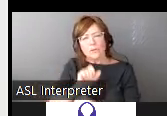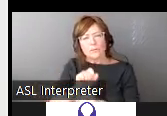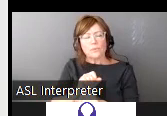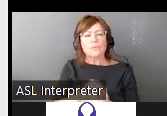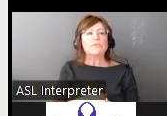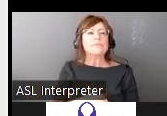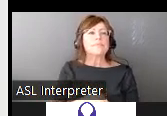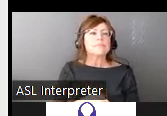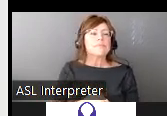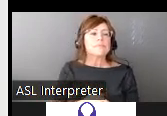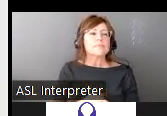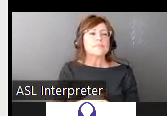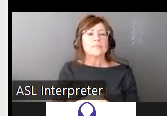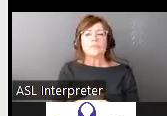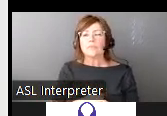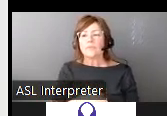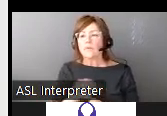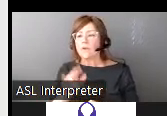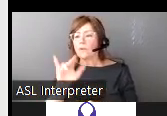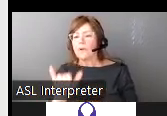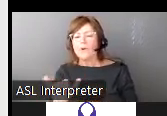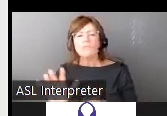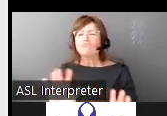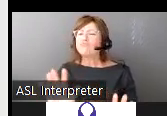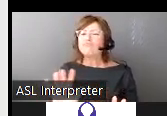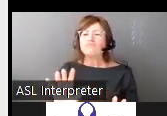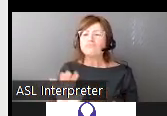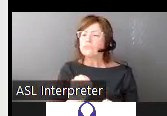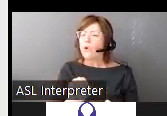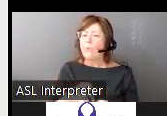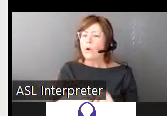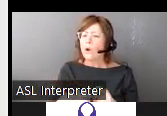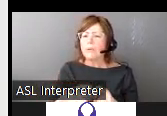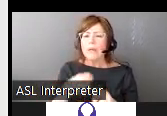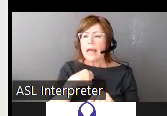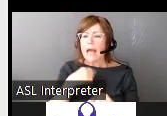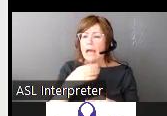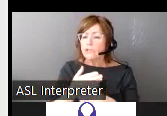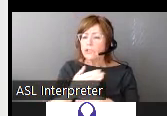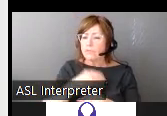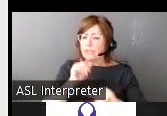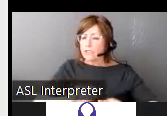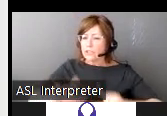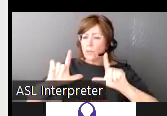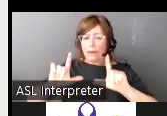So No worries. I can share my screen and bring up the deck if that's